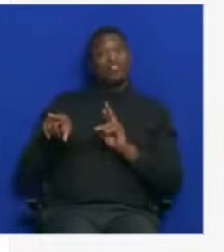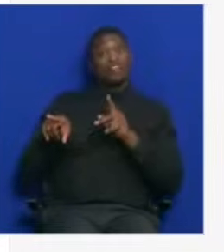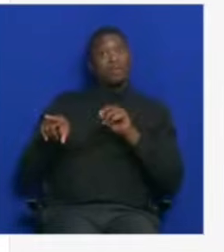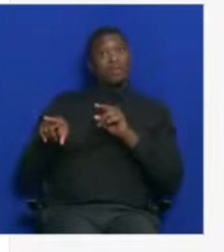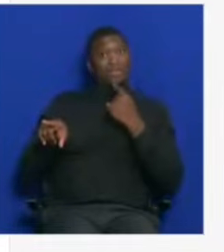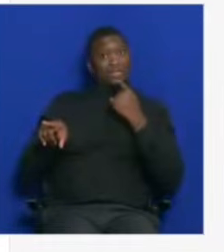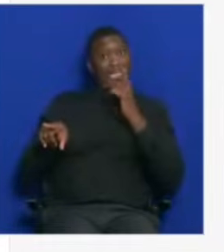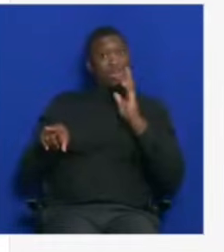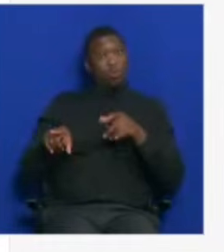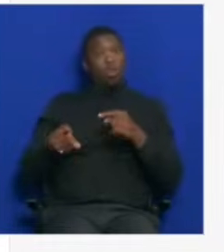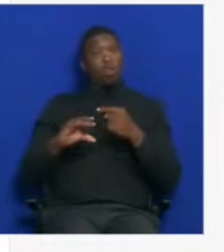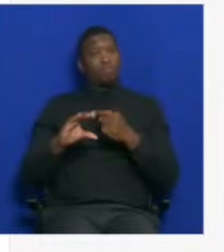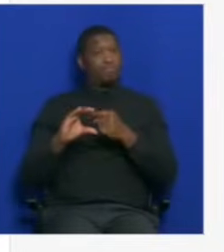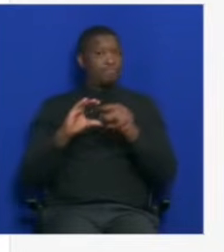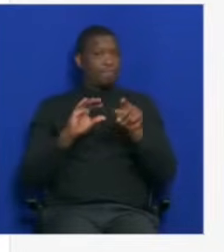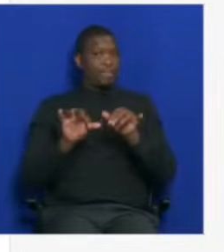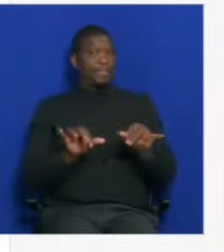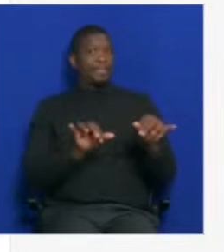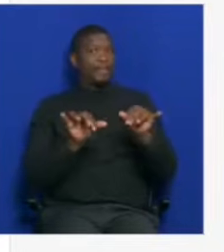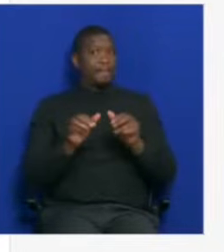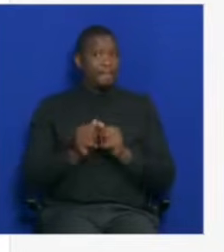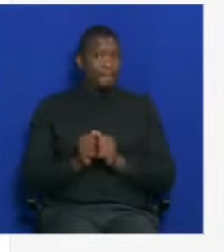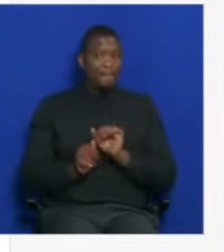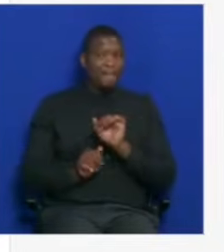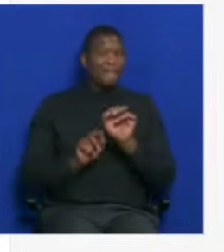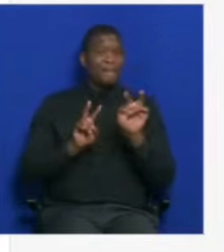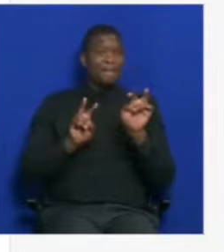same. And these are matters that were